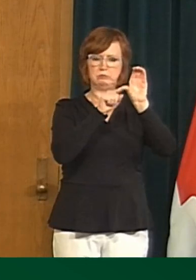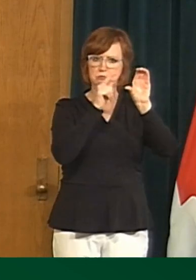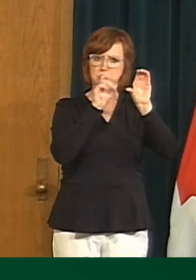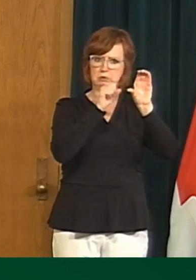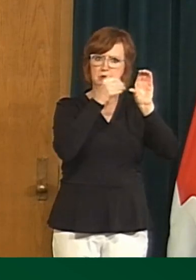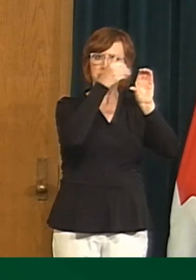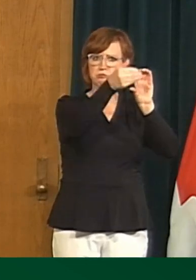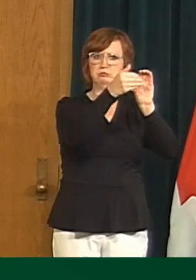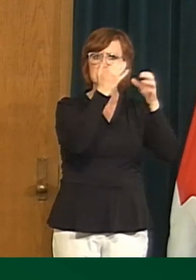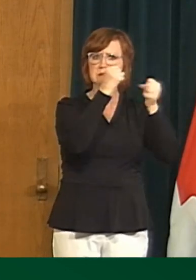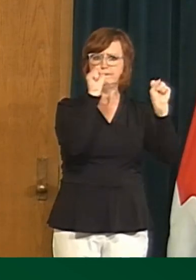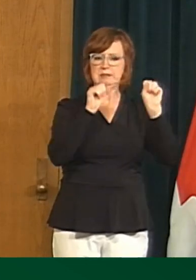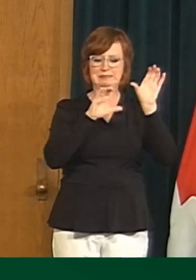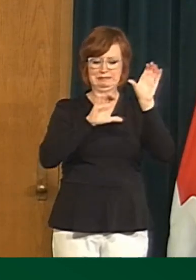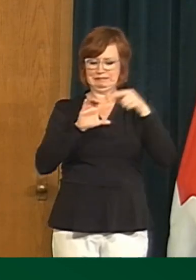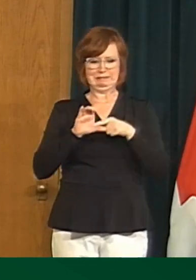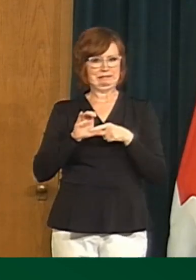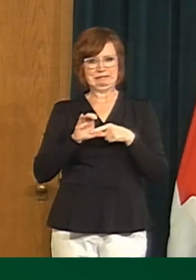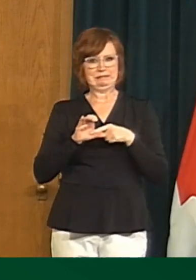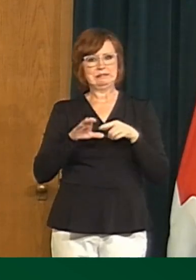had in this province when it comes to